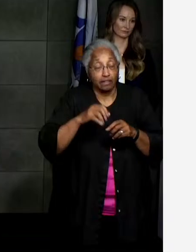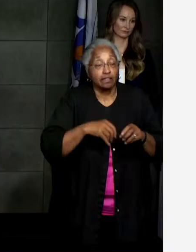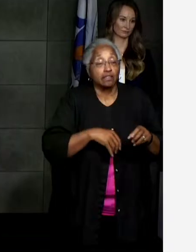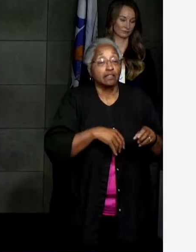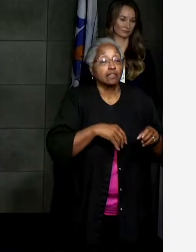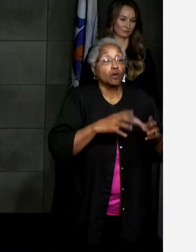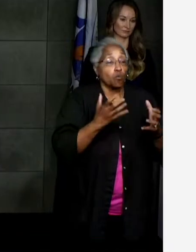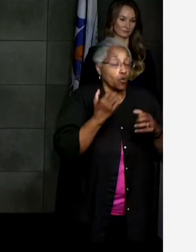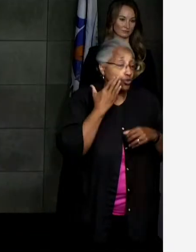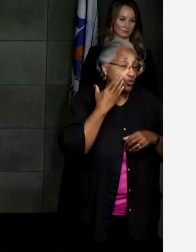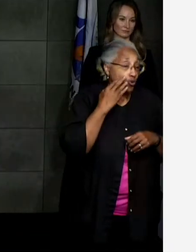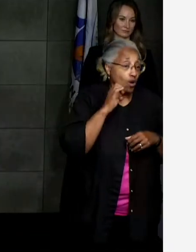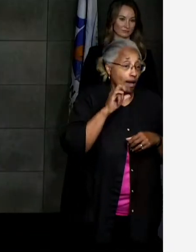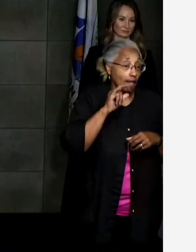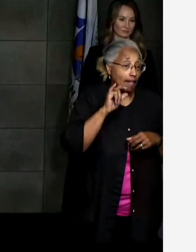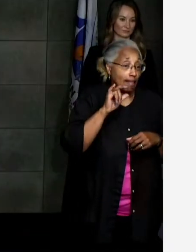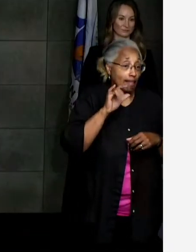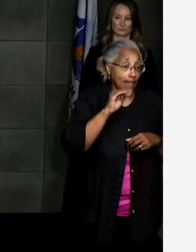right now?